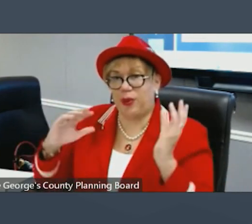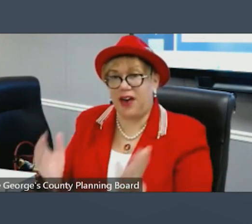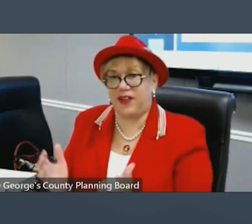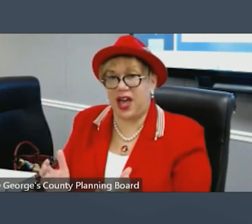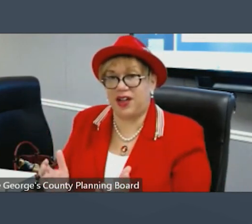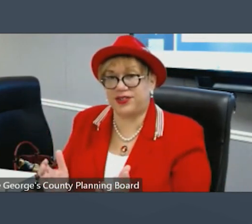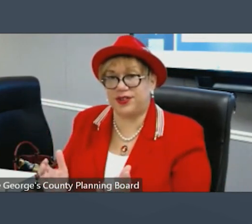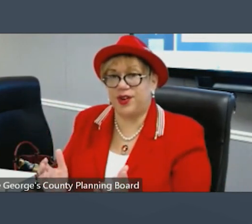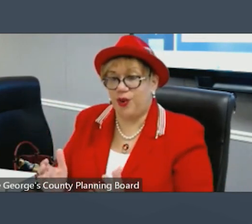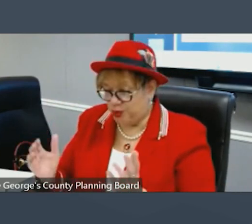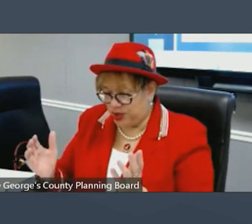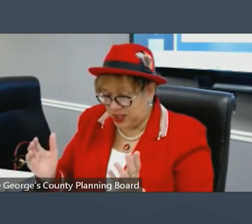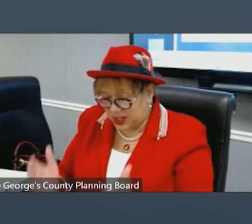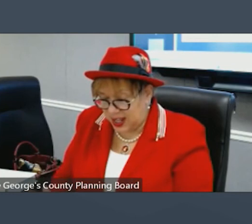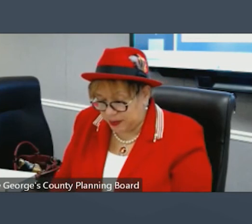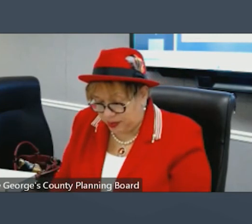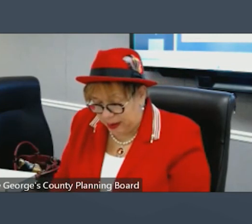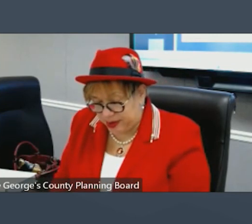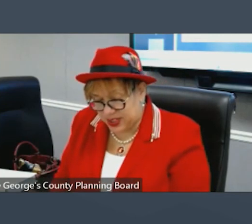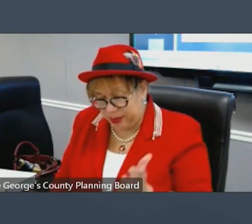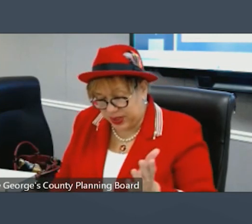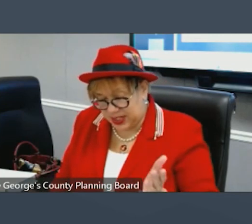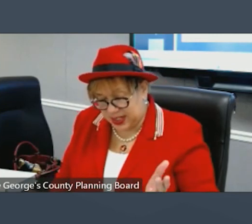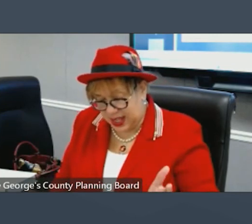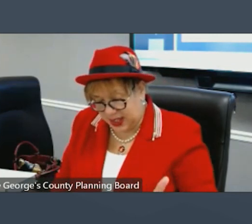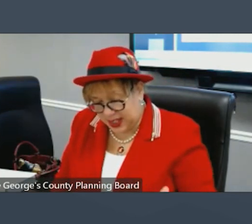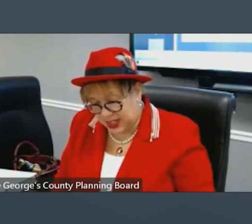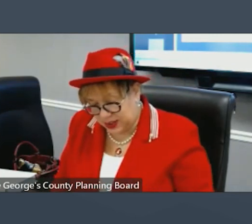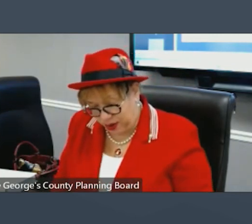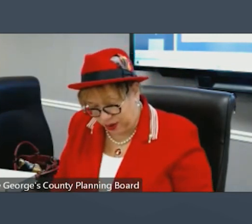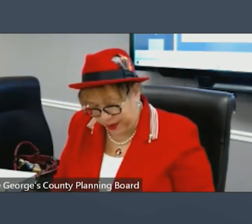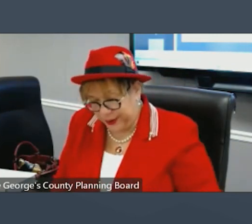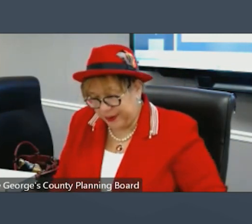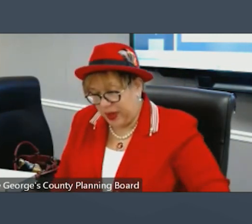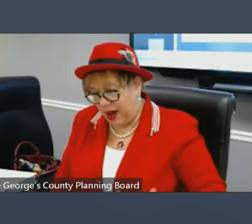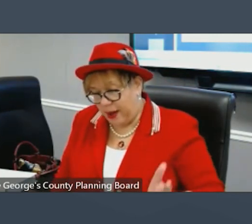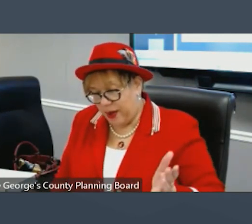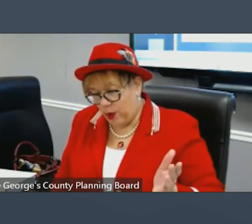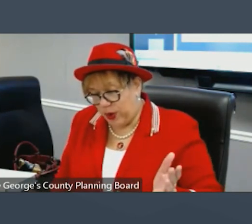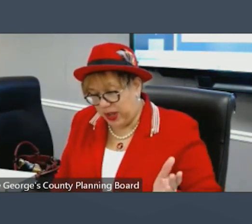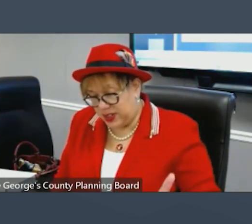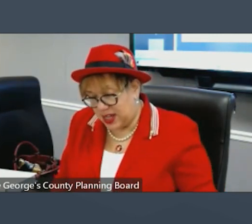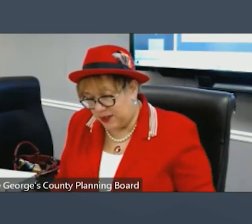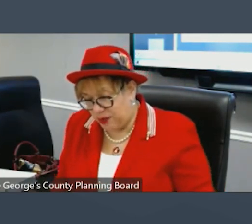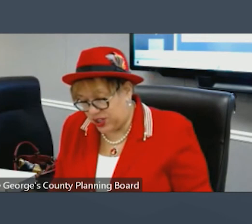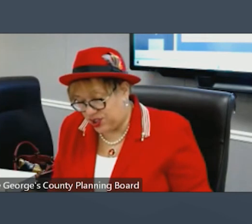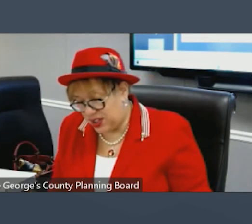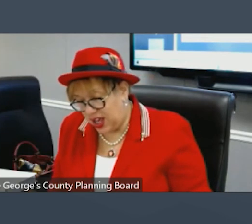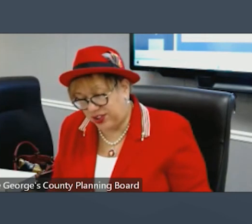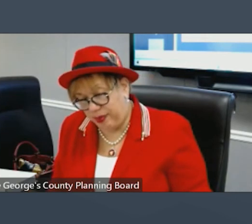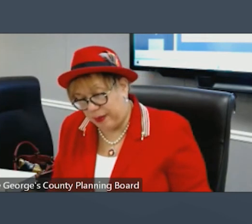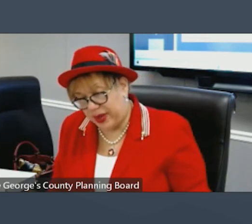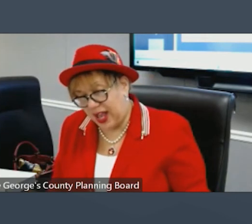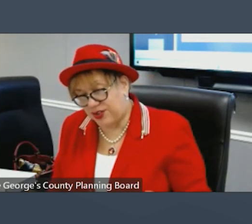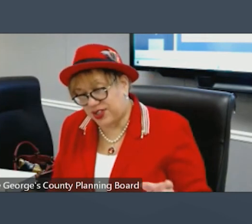here we have a council who dictated the parameters. They put this in the LAC zone. We sent information to the